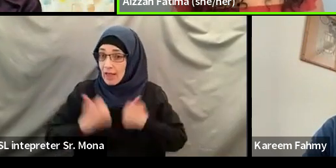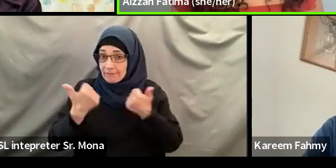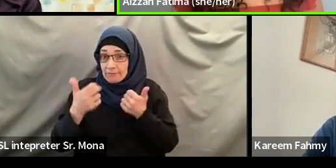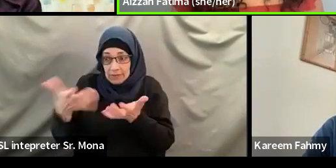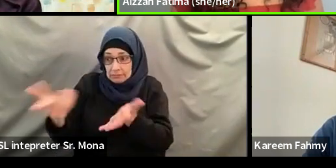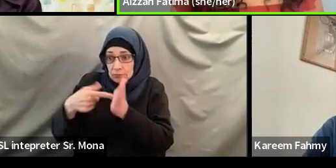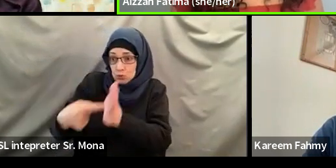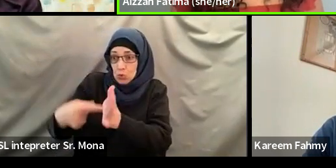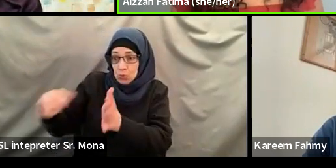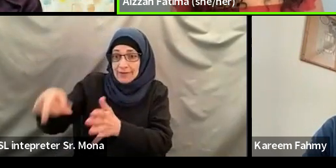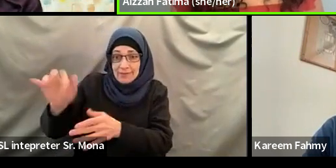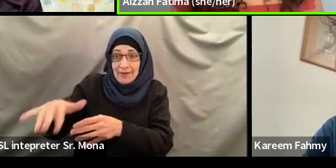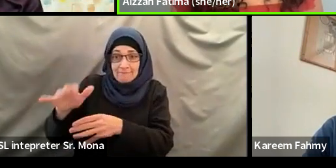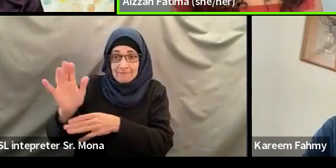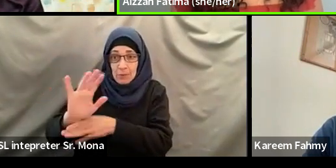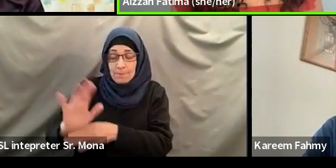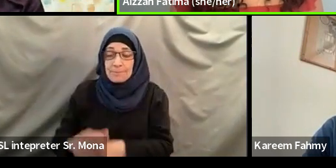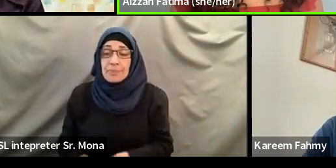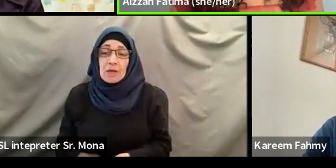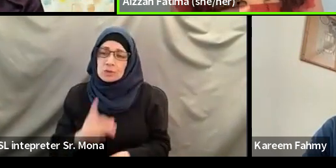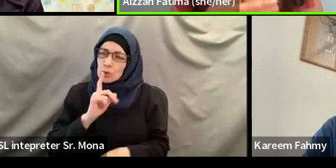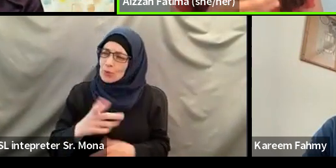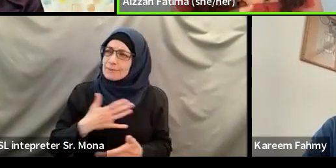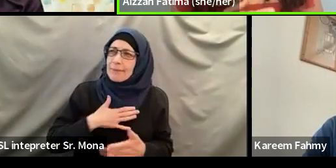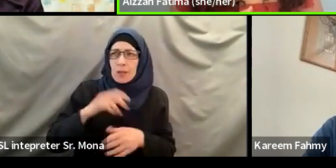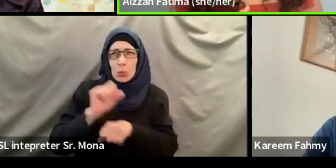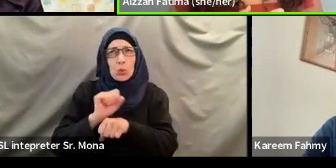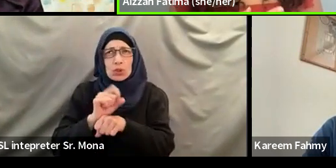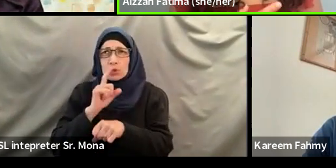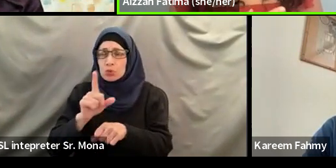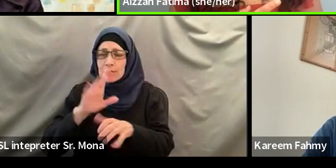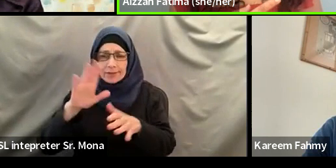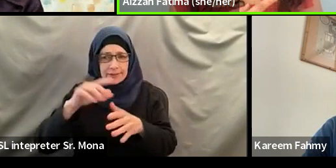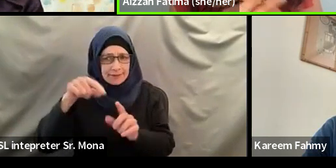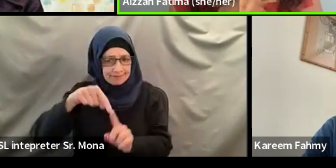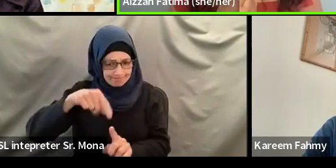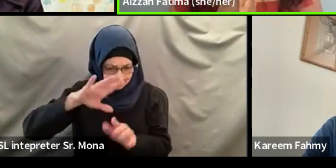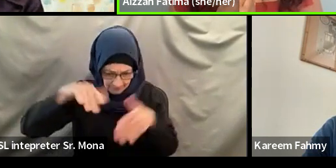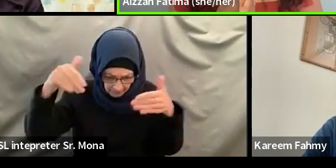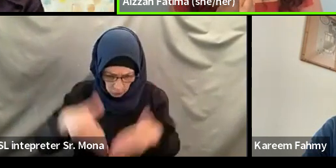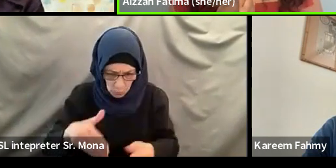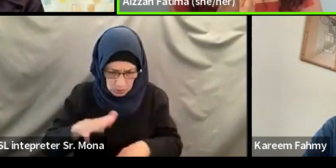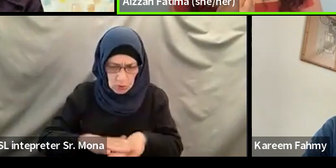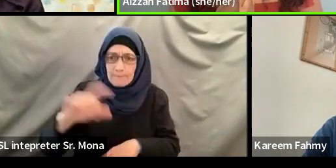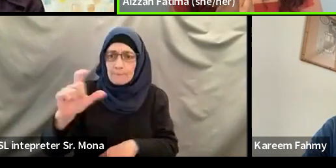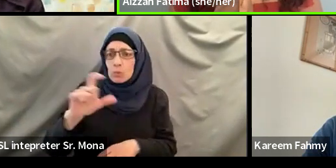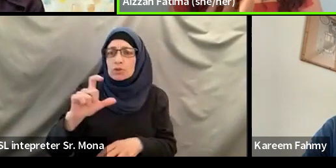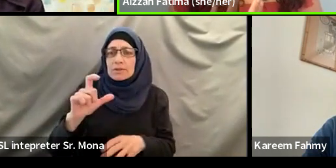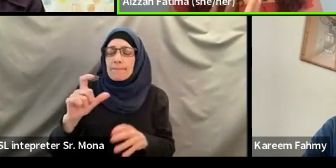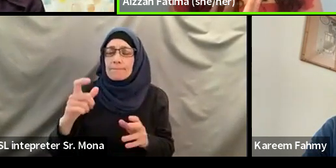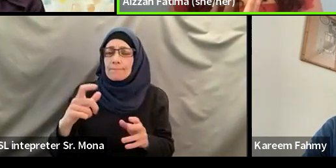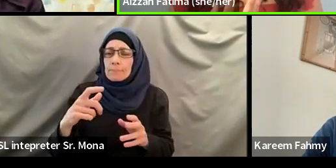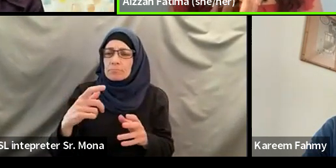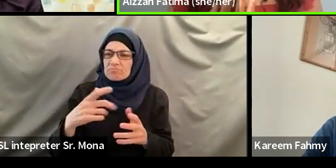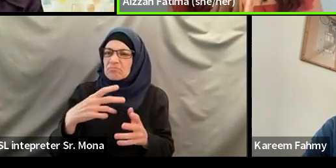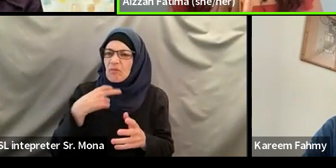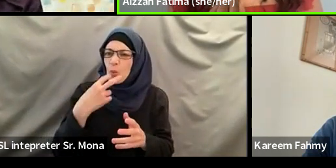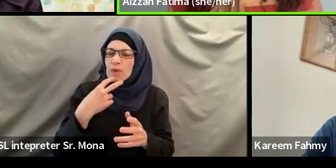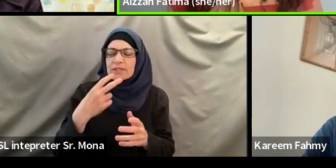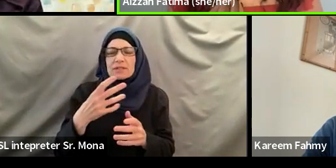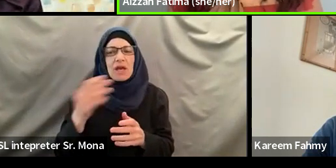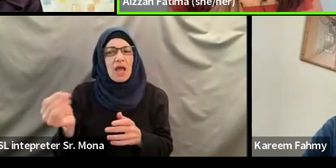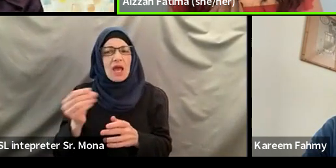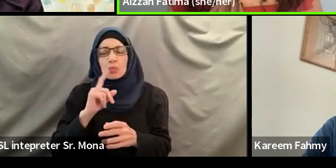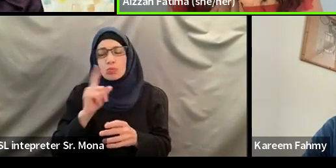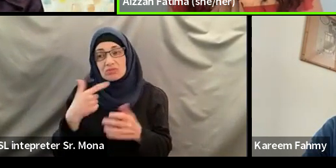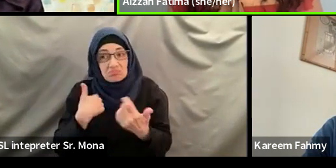So I guess it's my work has kind of always centered Muslim voices. And I kind of continue to do